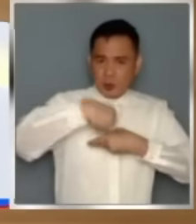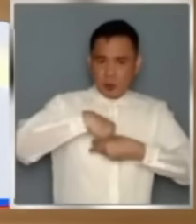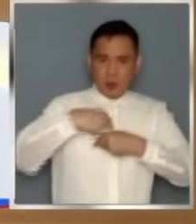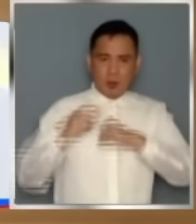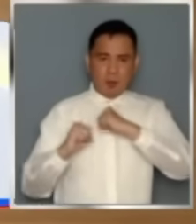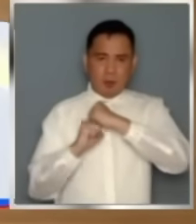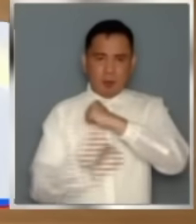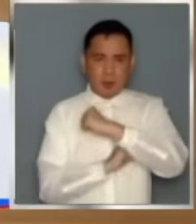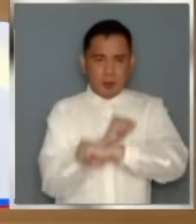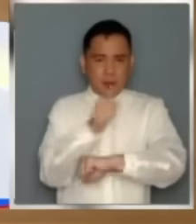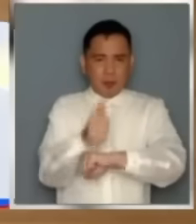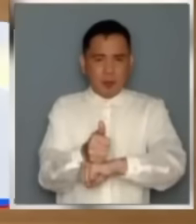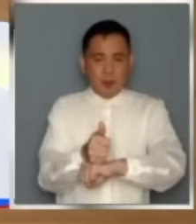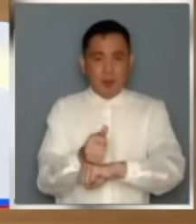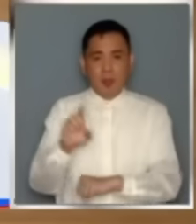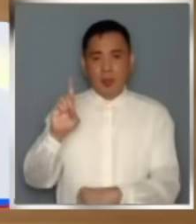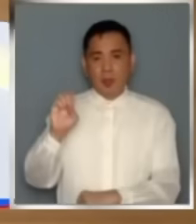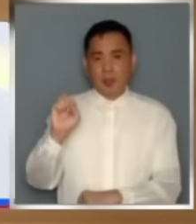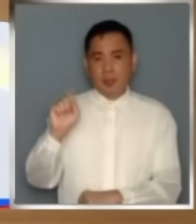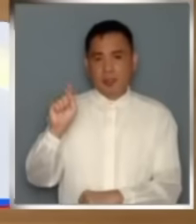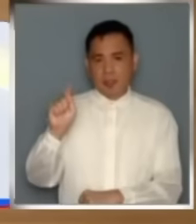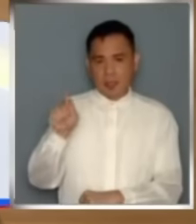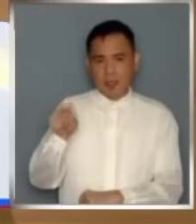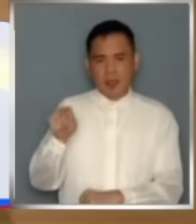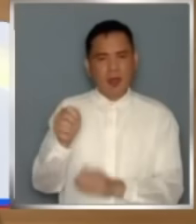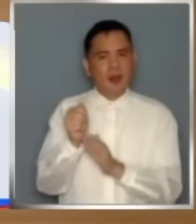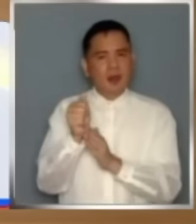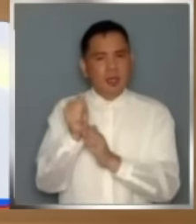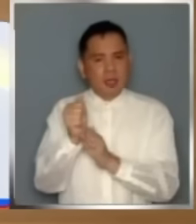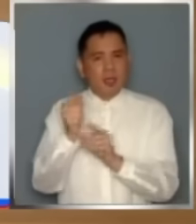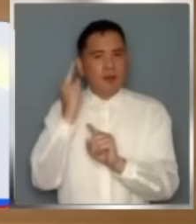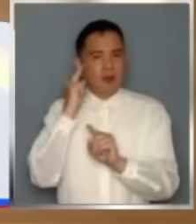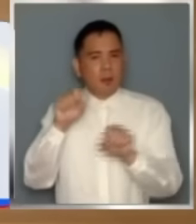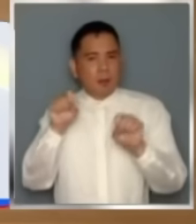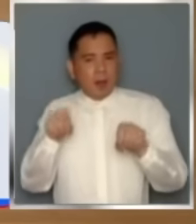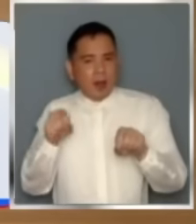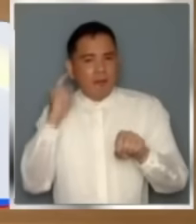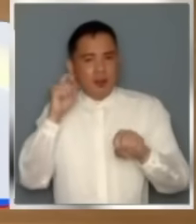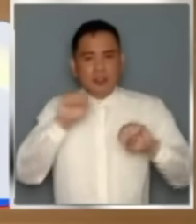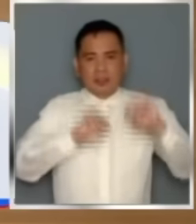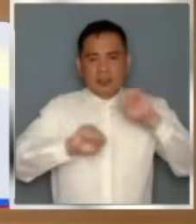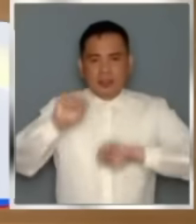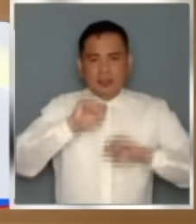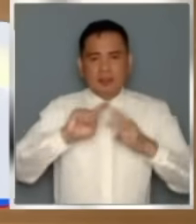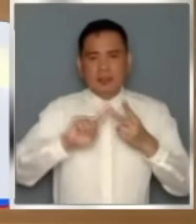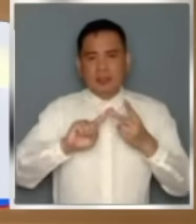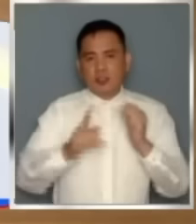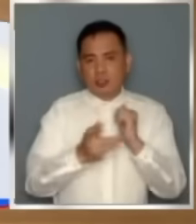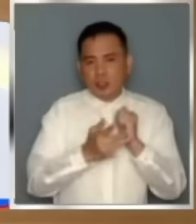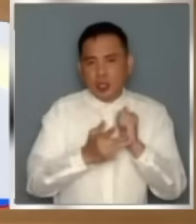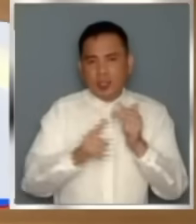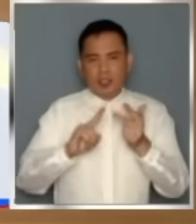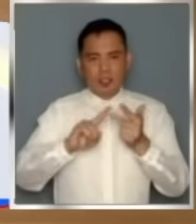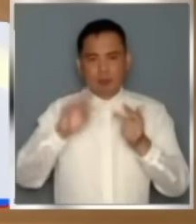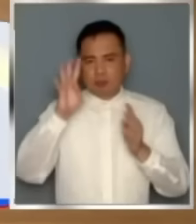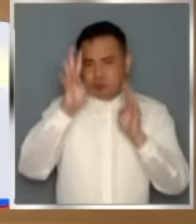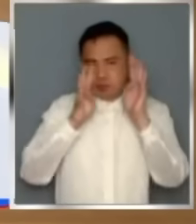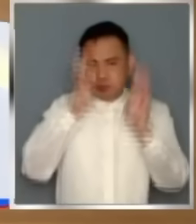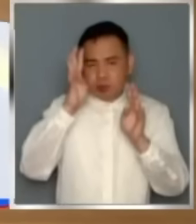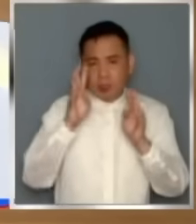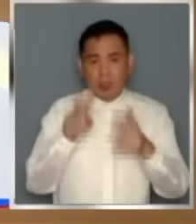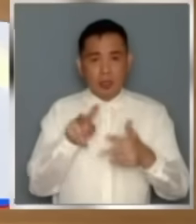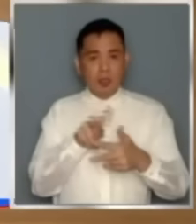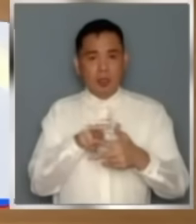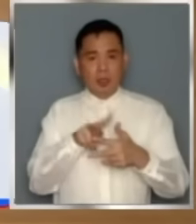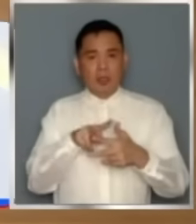DOST leads the development of our capabilities in science, technology, and innovation. Science and technology-related